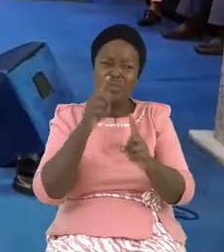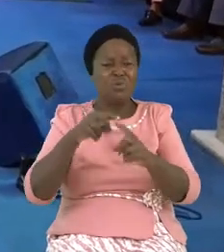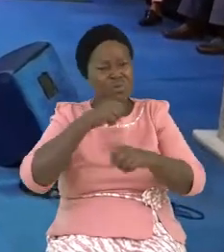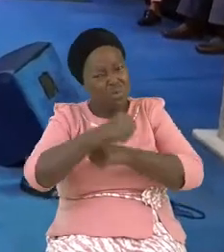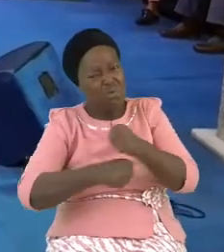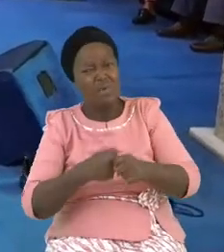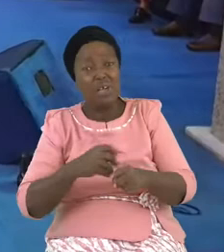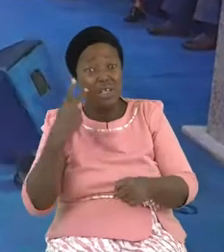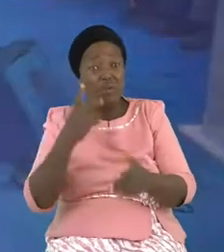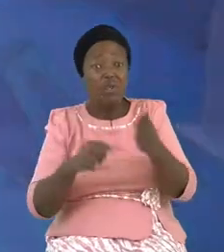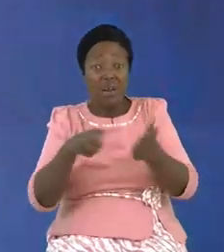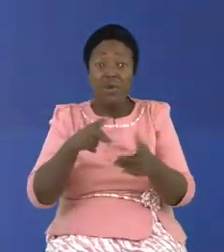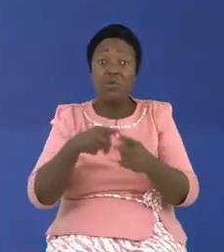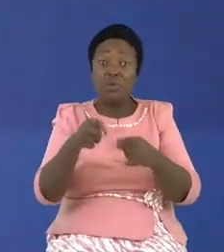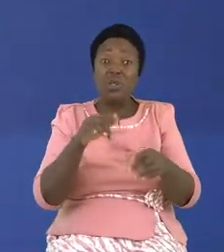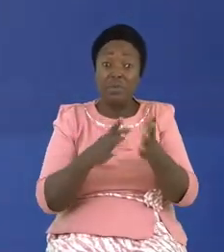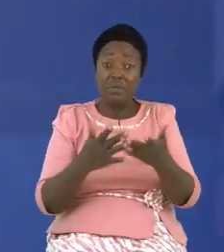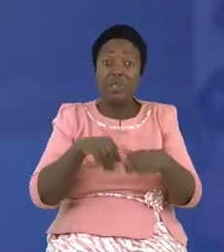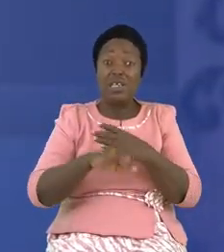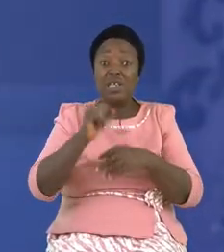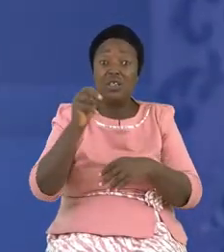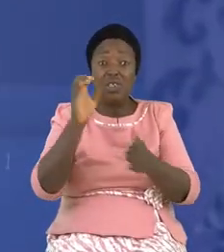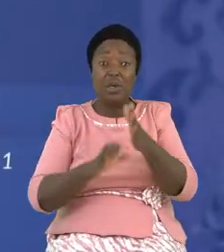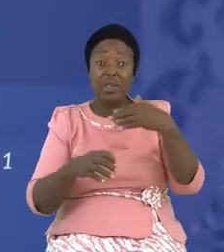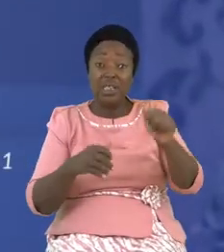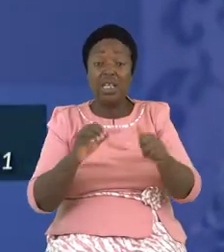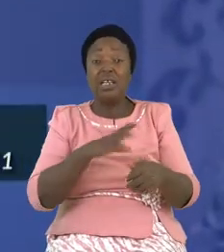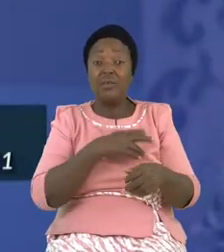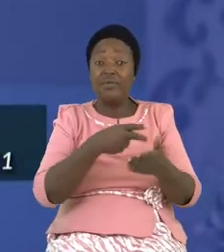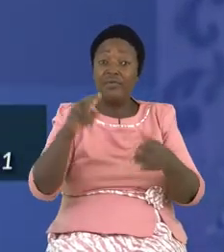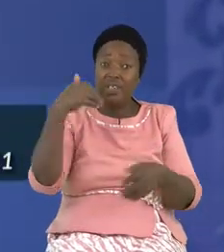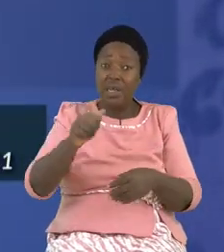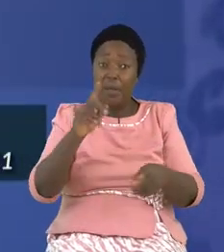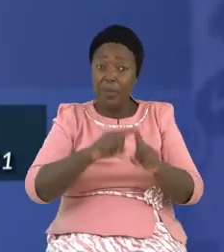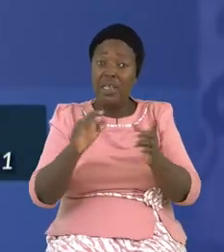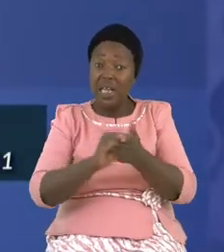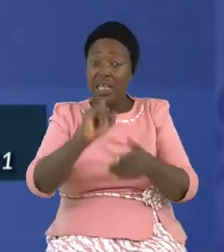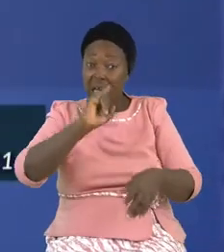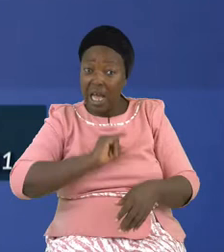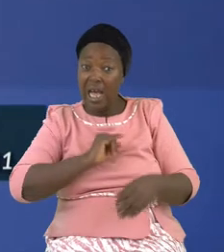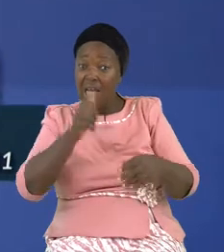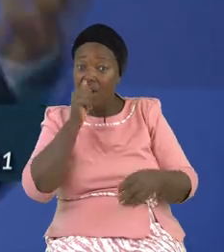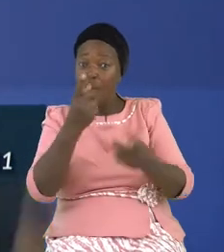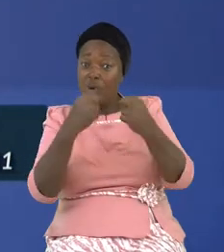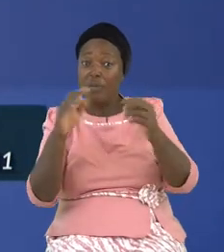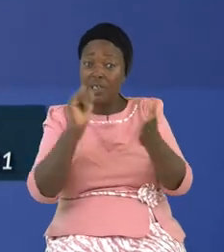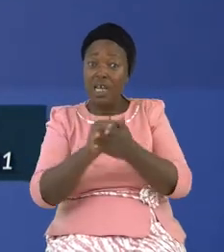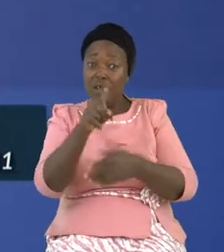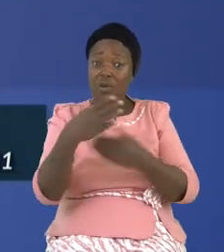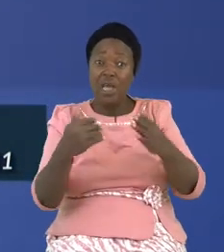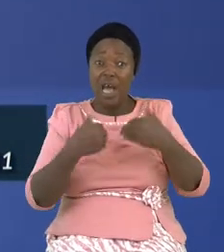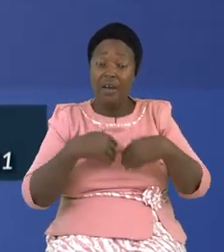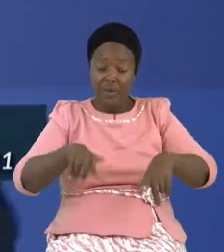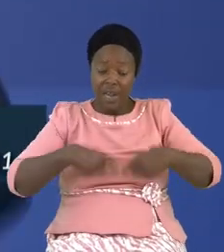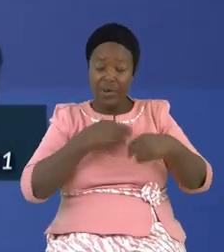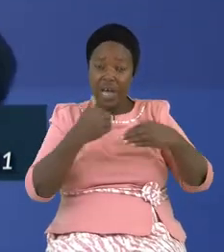verse 10. I am come that you will have life and that you will have life more abundantly.